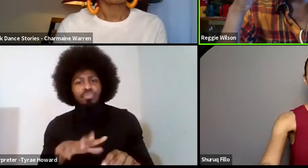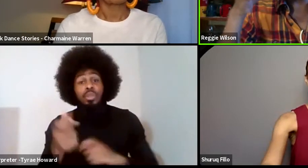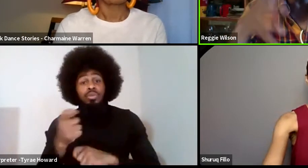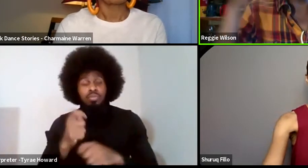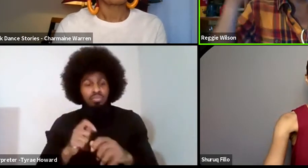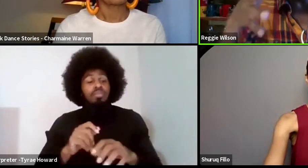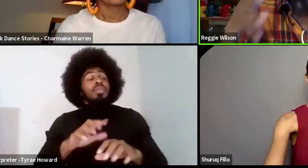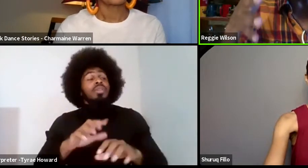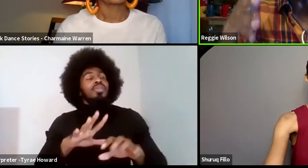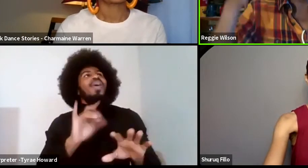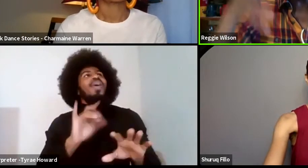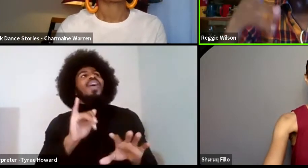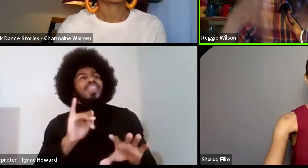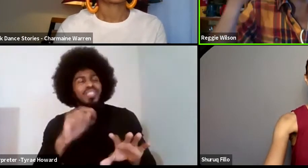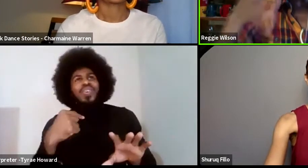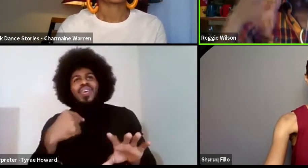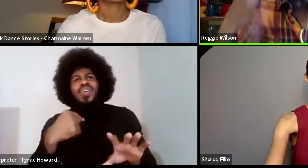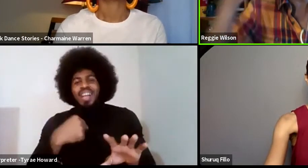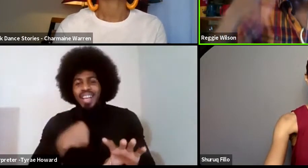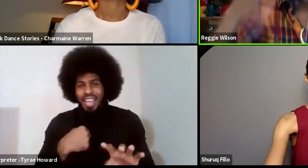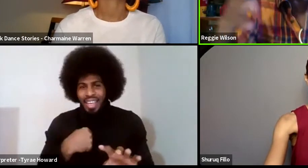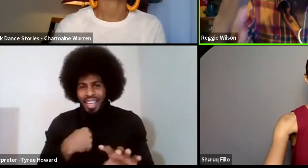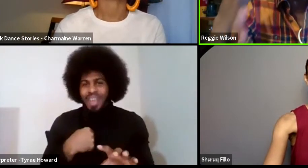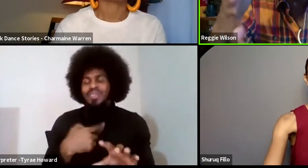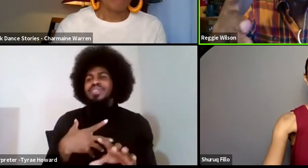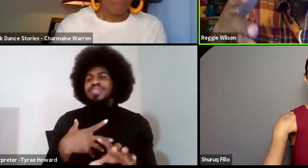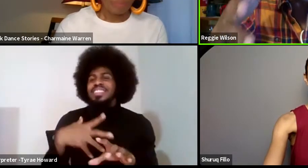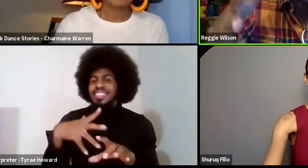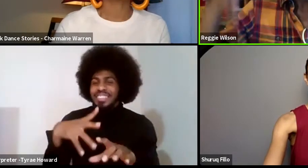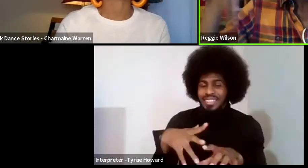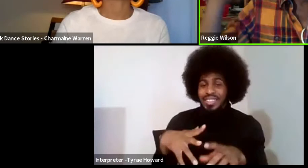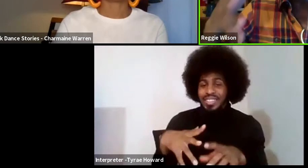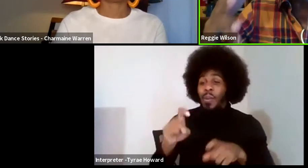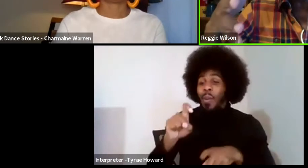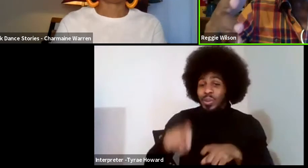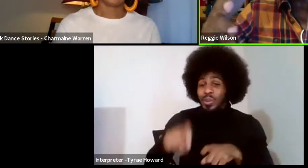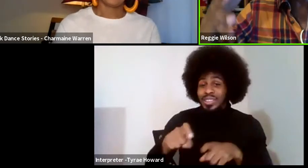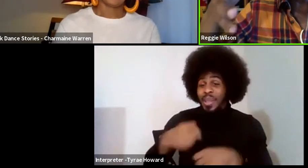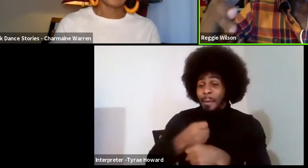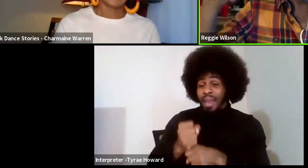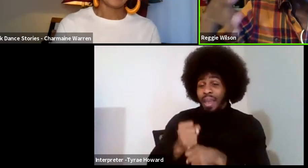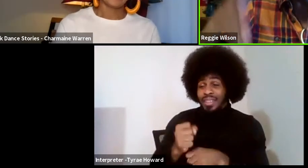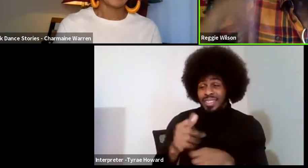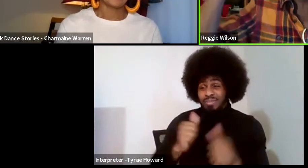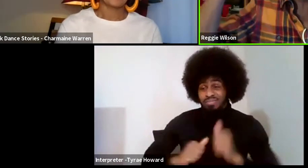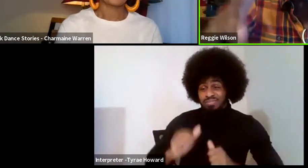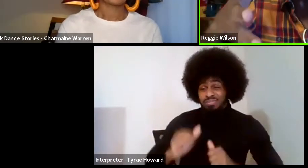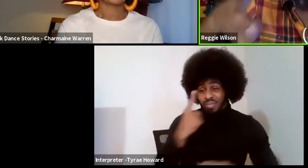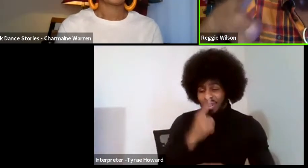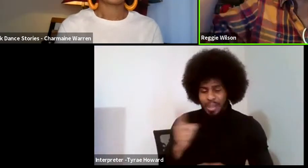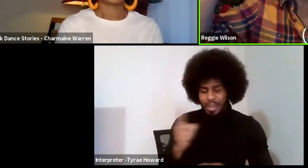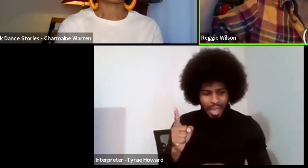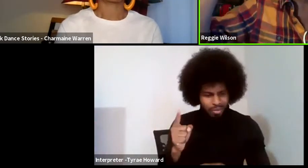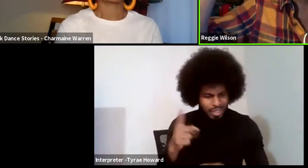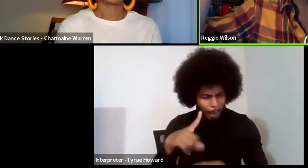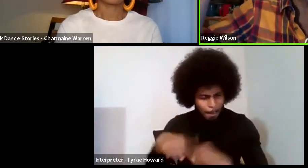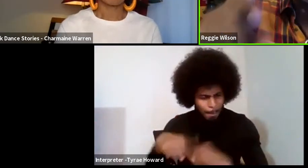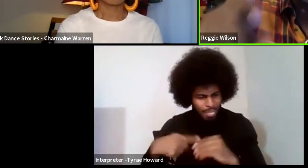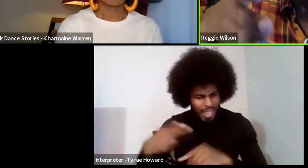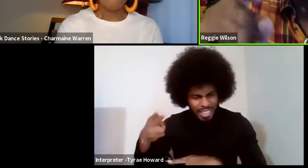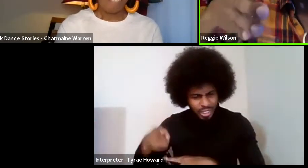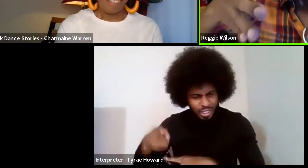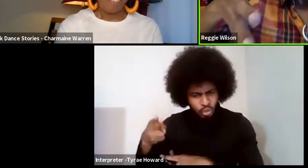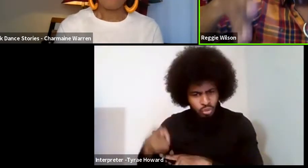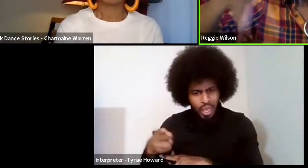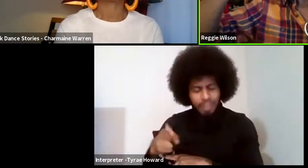was, I was also commissioned to make a piece for my own platform, and that was thinking about the history of St.